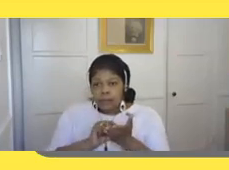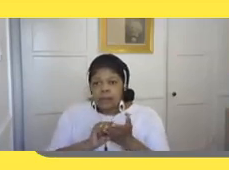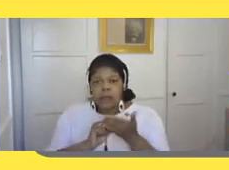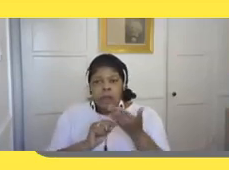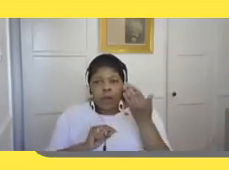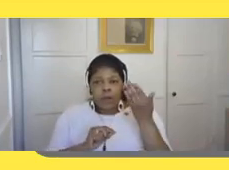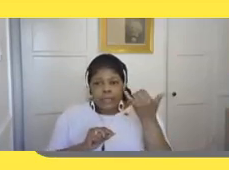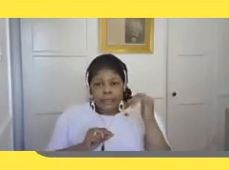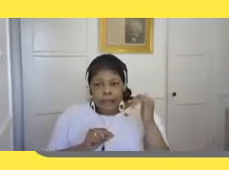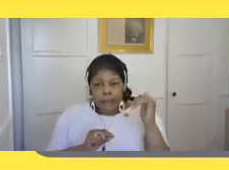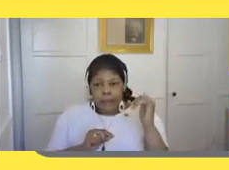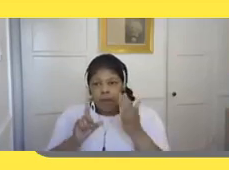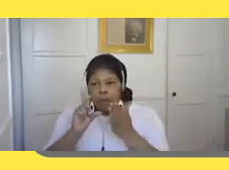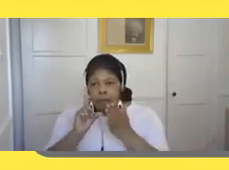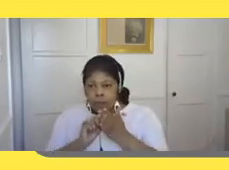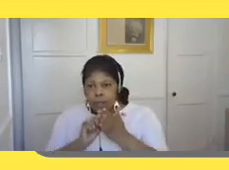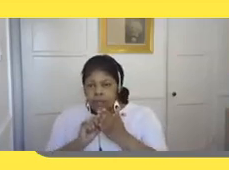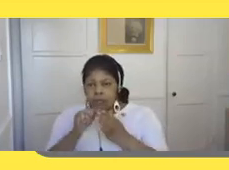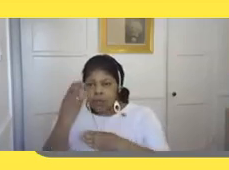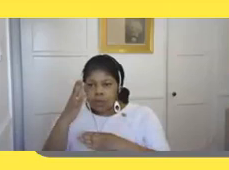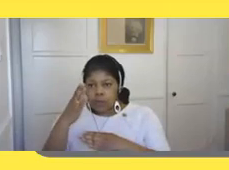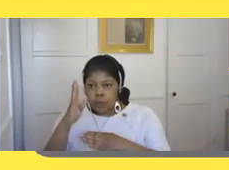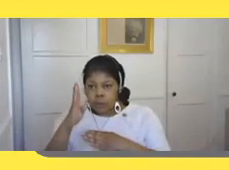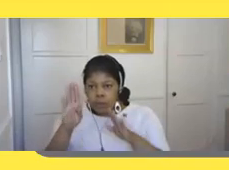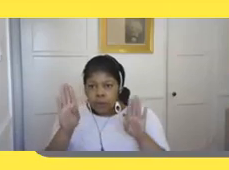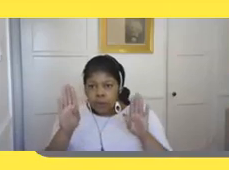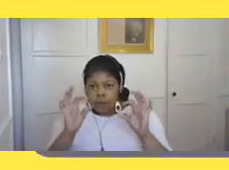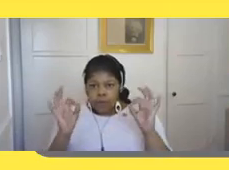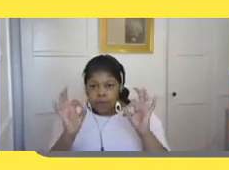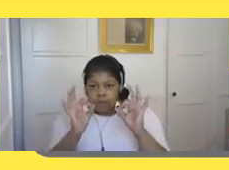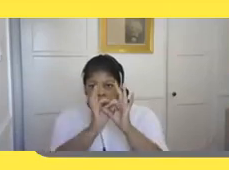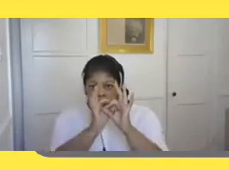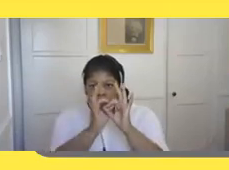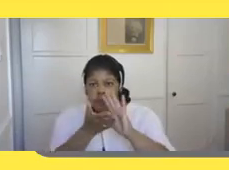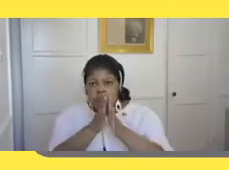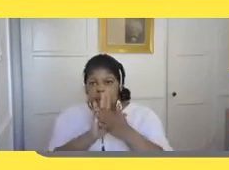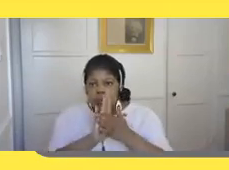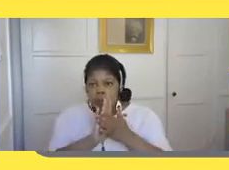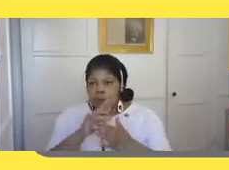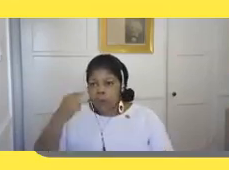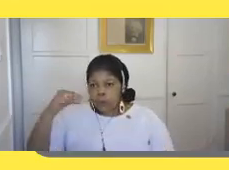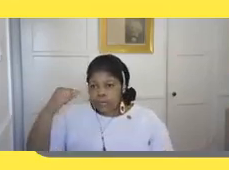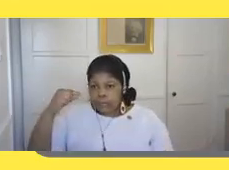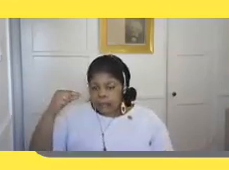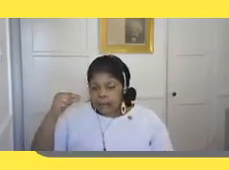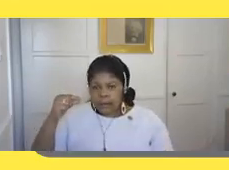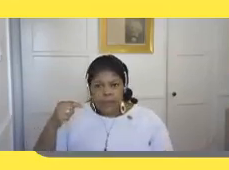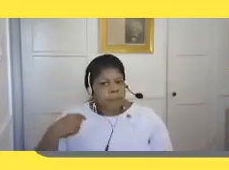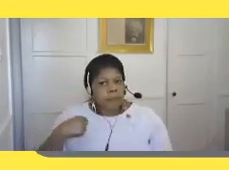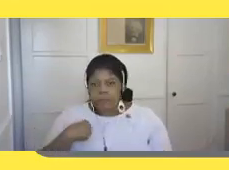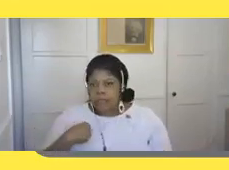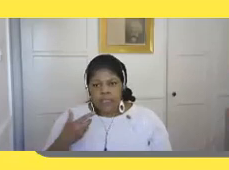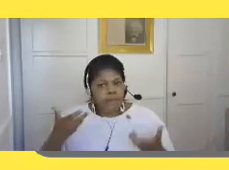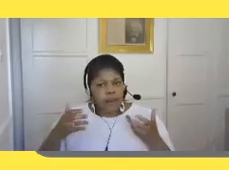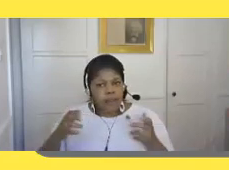is, or mind's eye would mix those colors and it would create the green. But if I didn't want any halftone at all, if I wanted